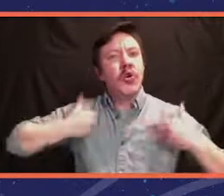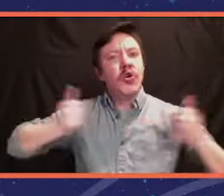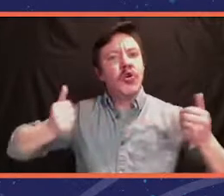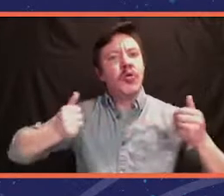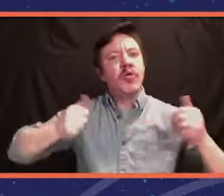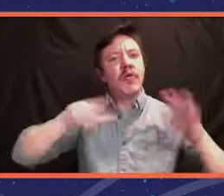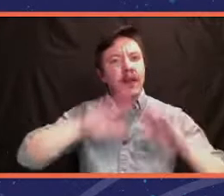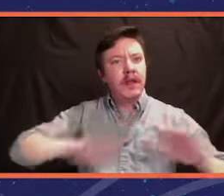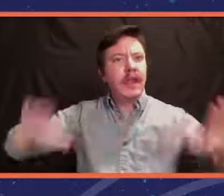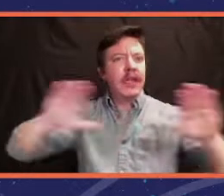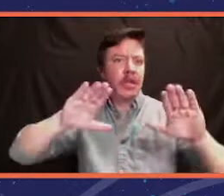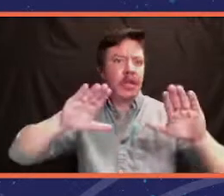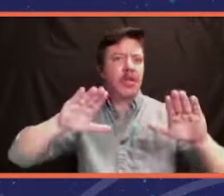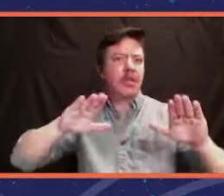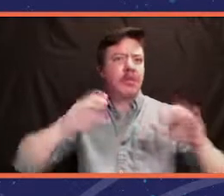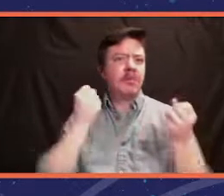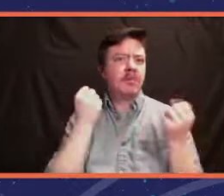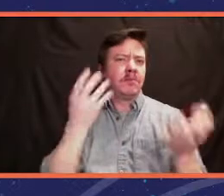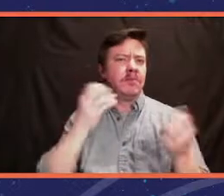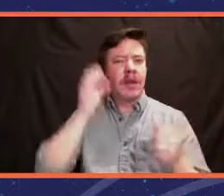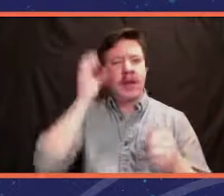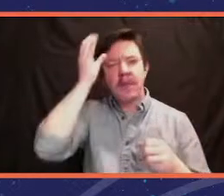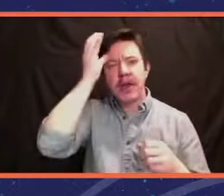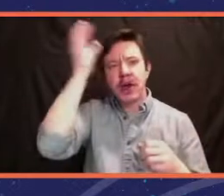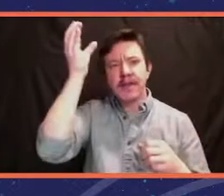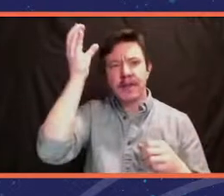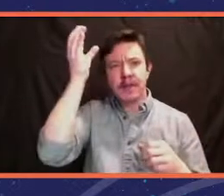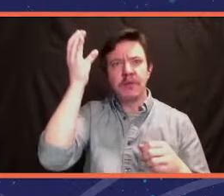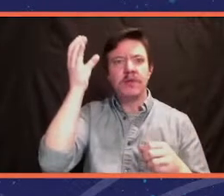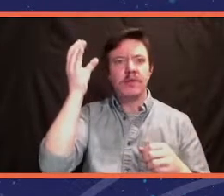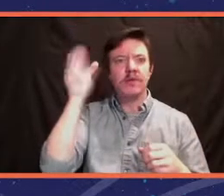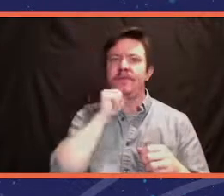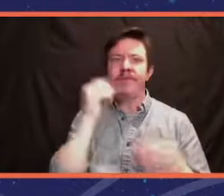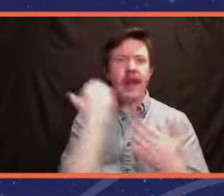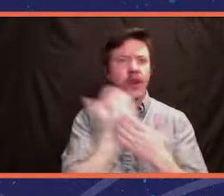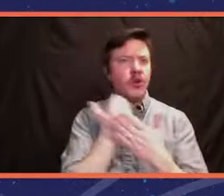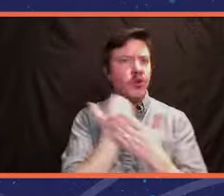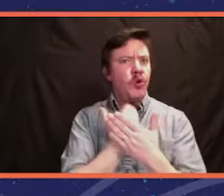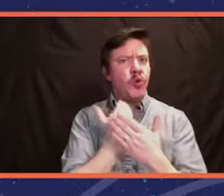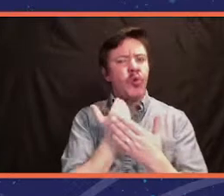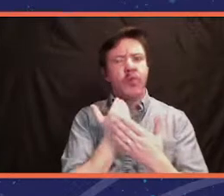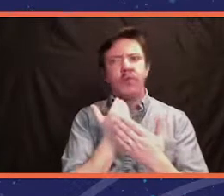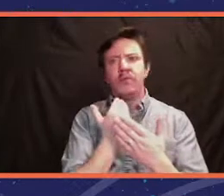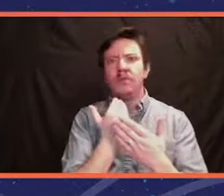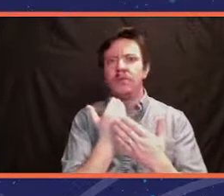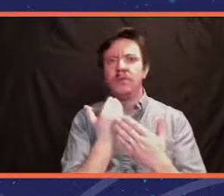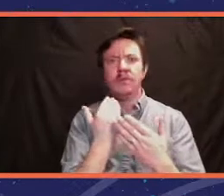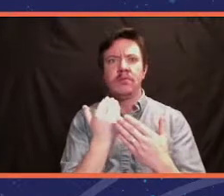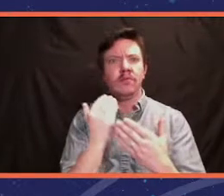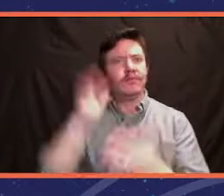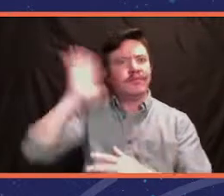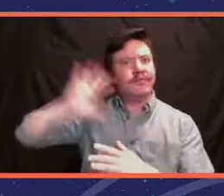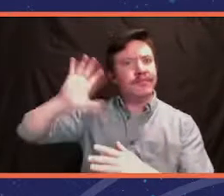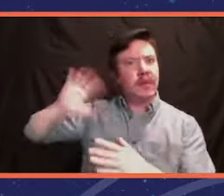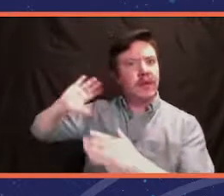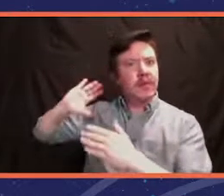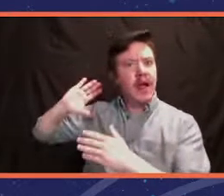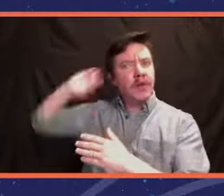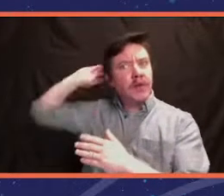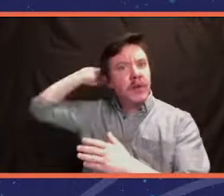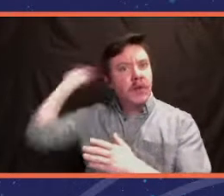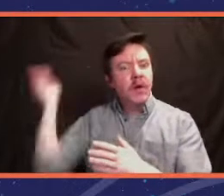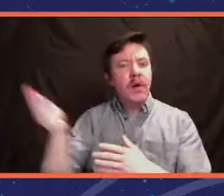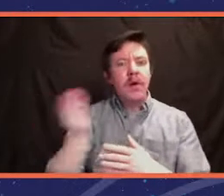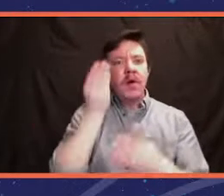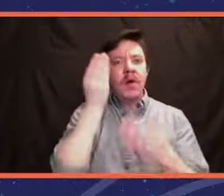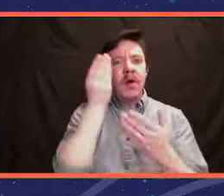just, I want to say like new, just like so, like just bringing the past and back into modern spaces, and